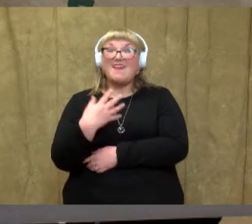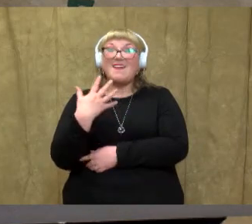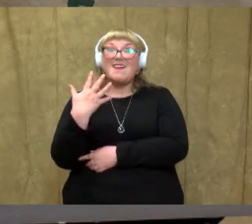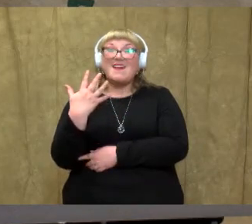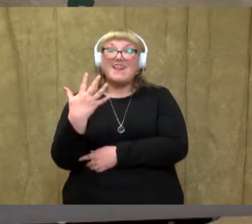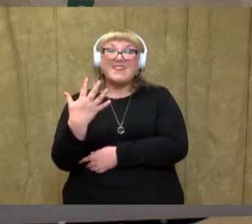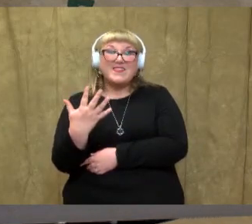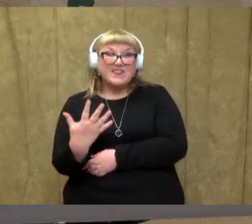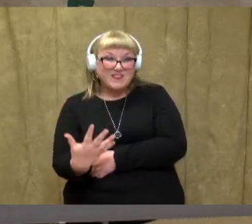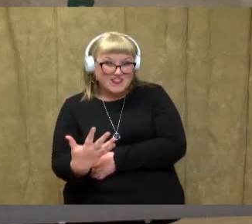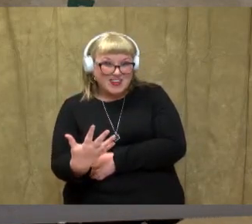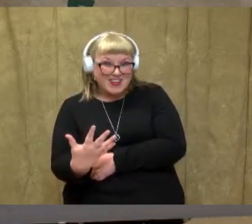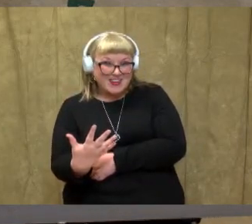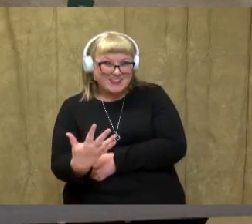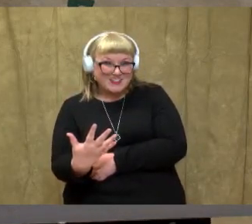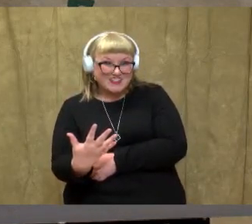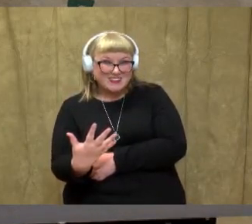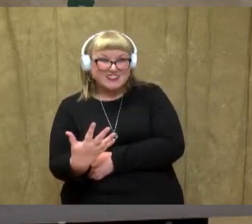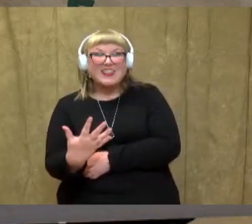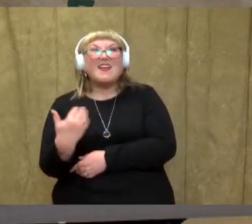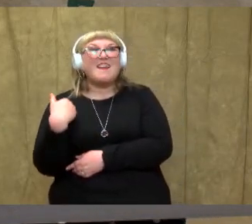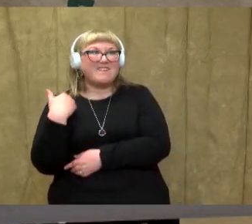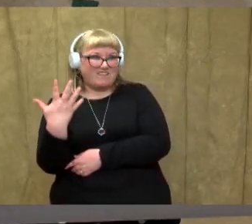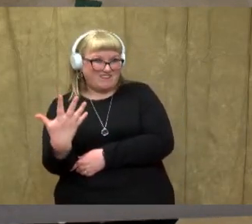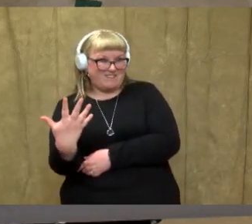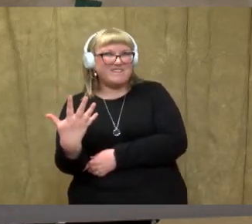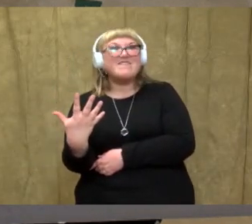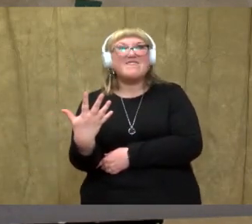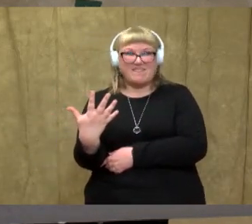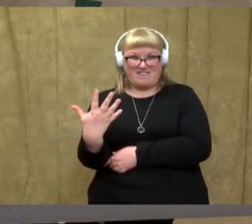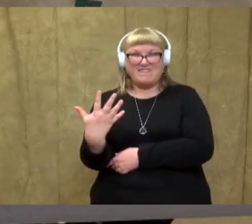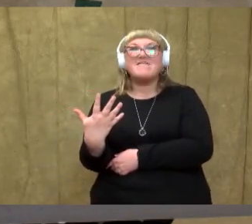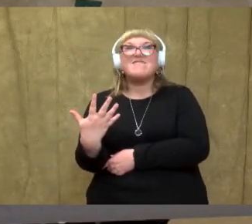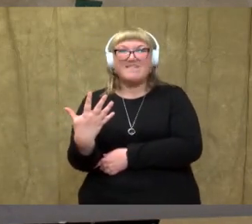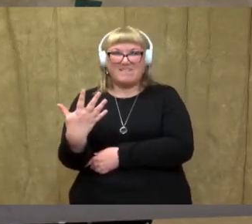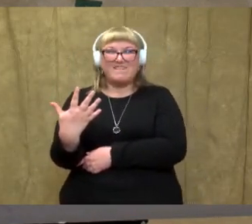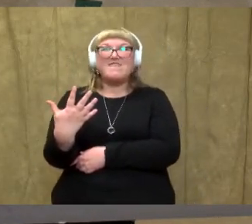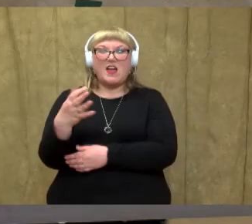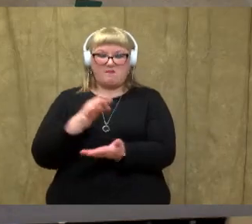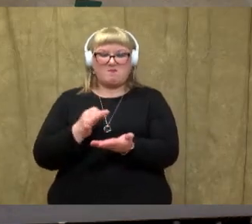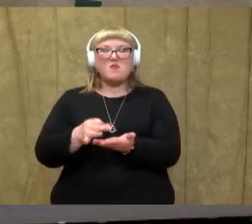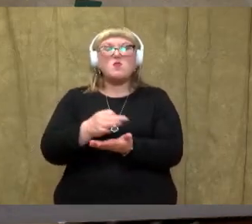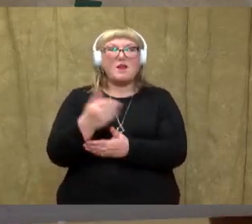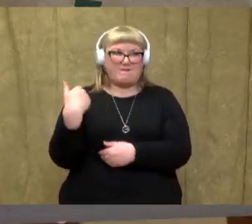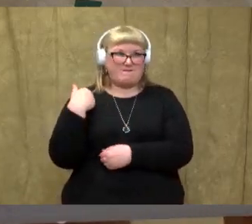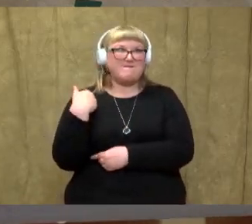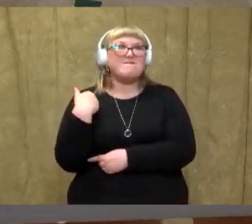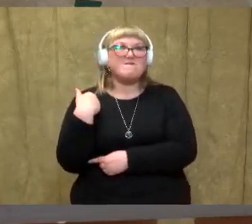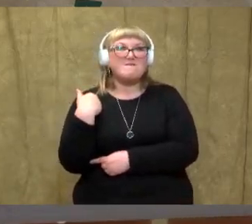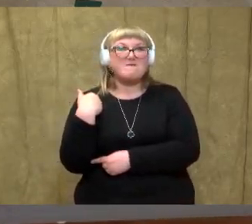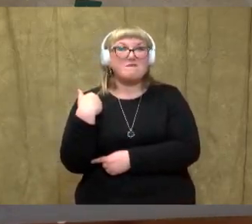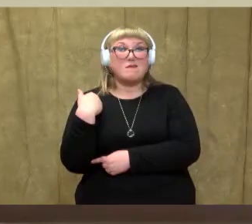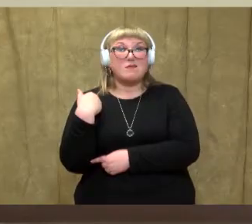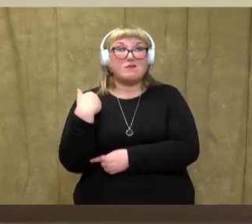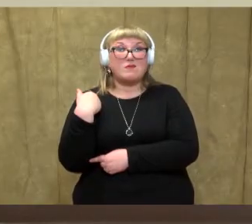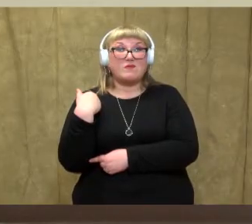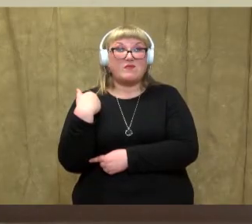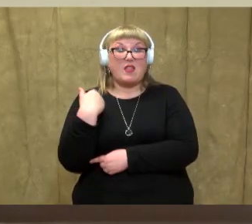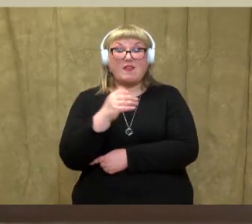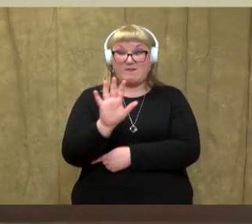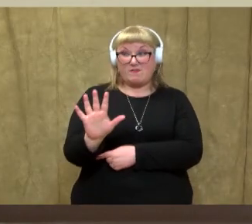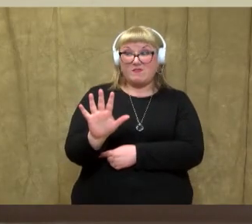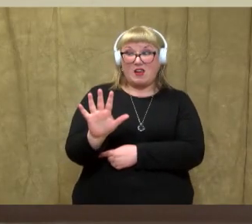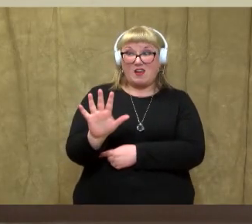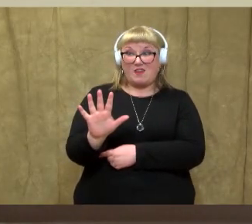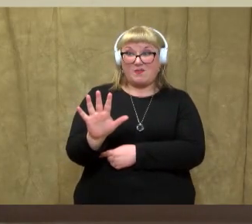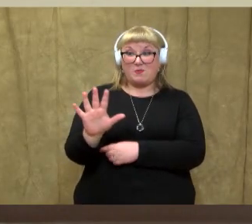4, 5. We have our 5 pepperonis. Now our problem says